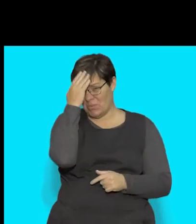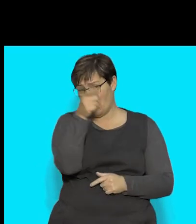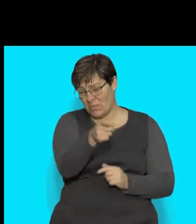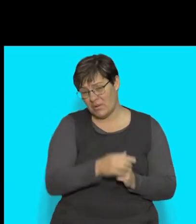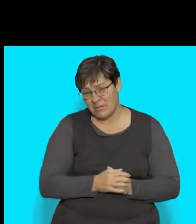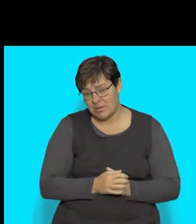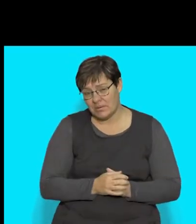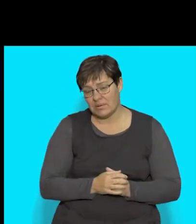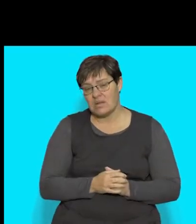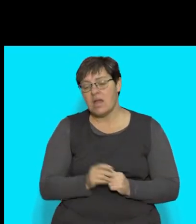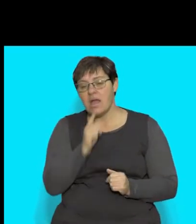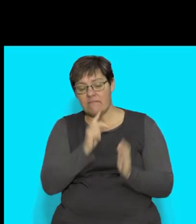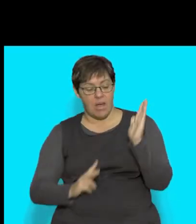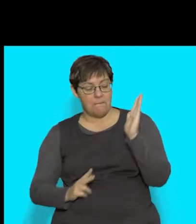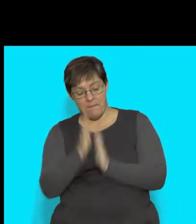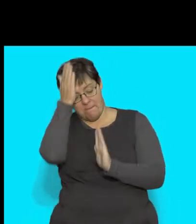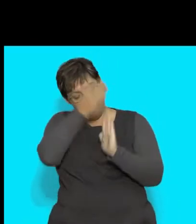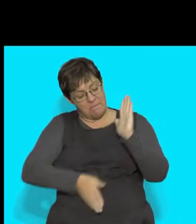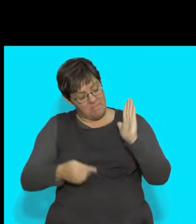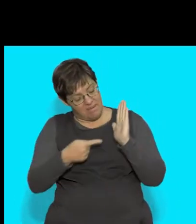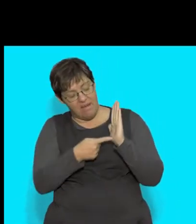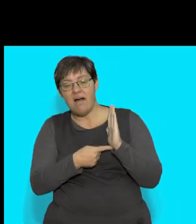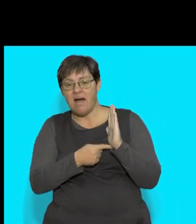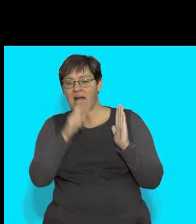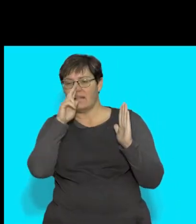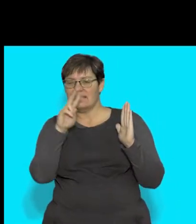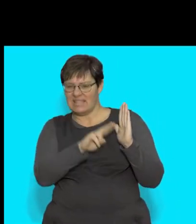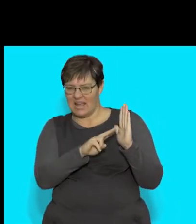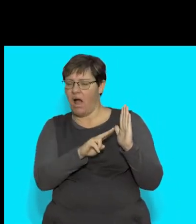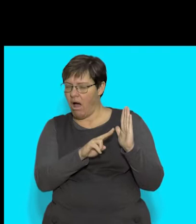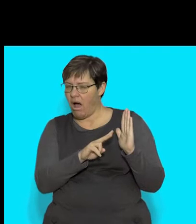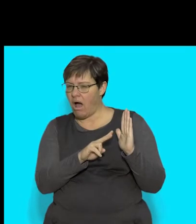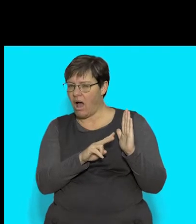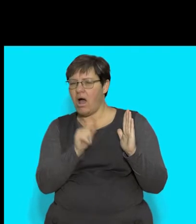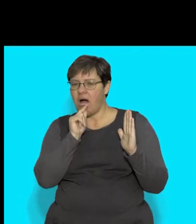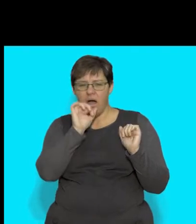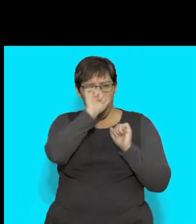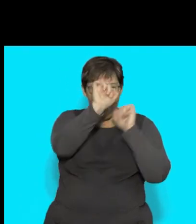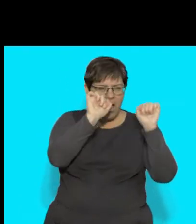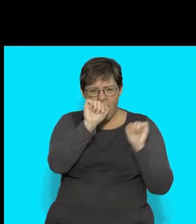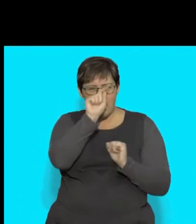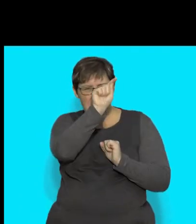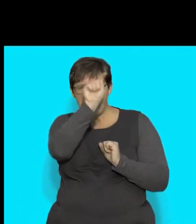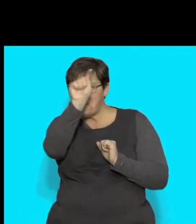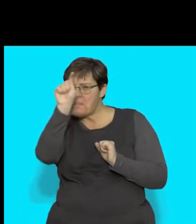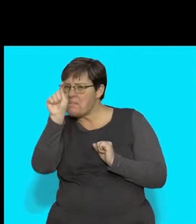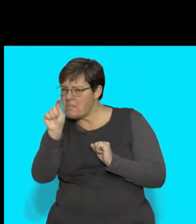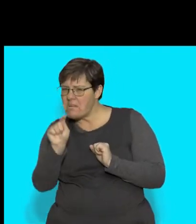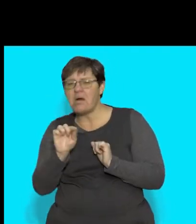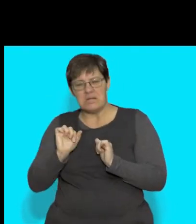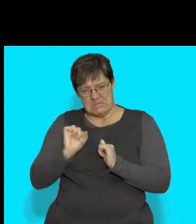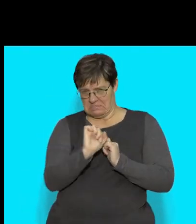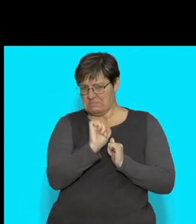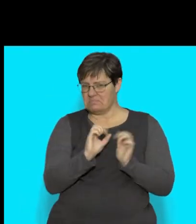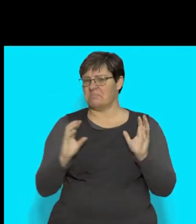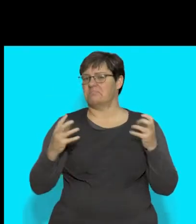the kidney open, we can see that's got some really distinctive features. And one of the distinctive